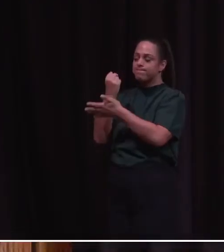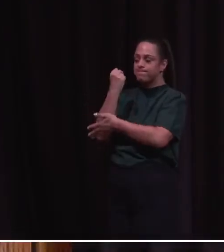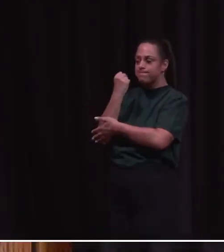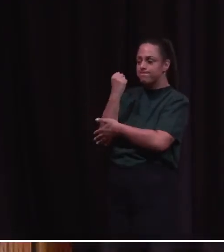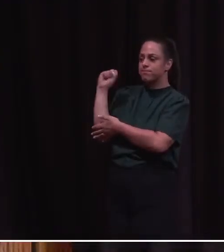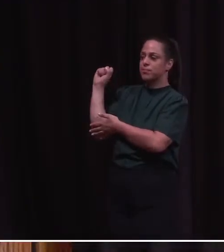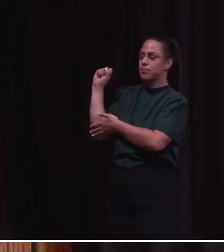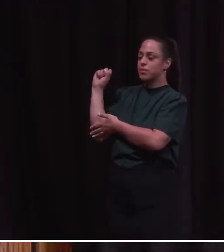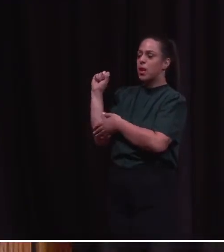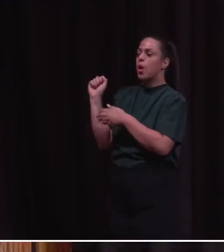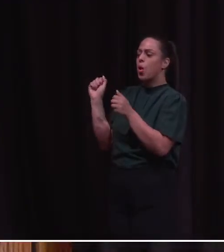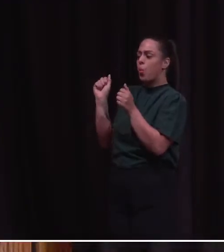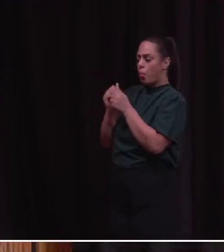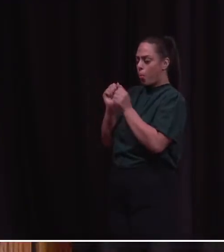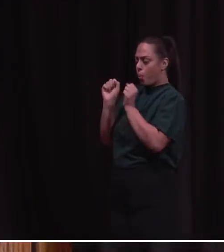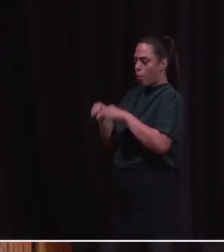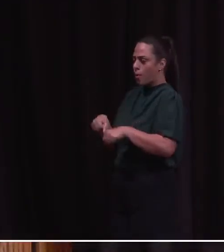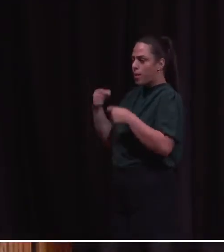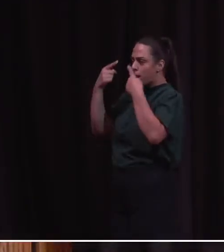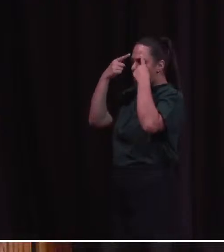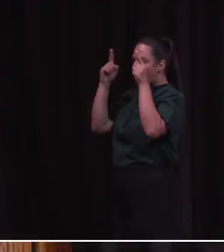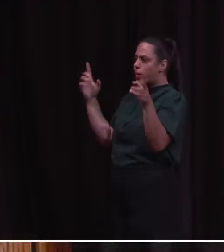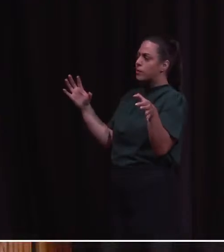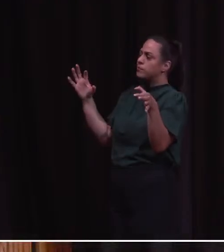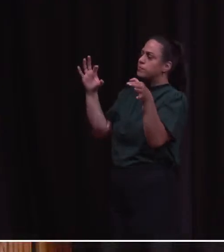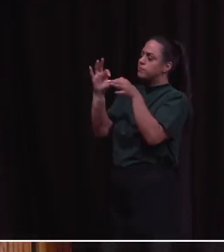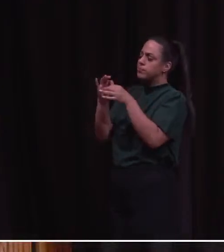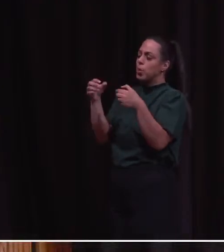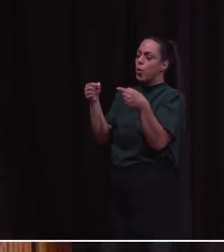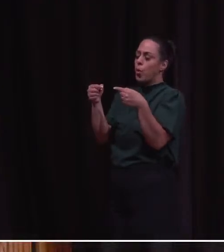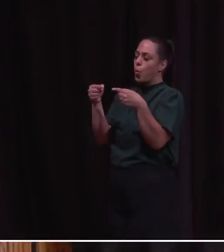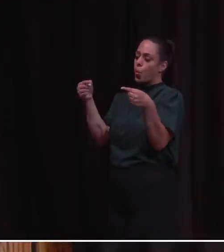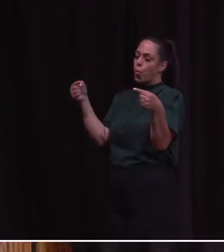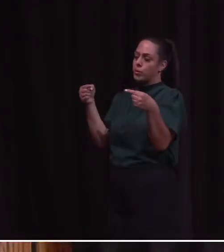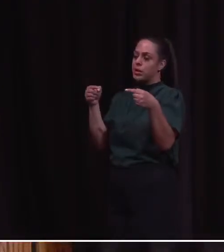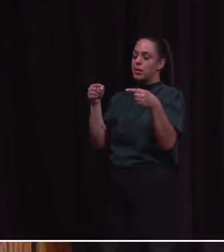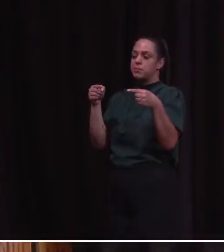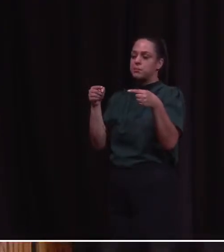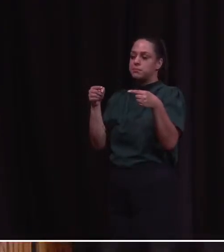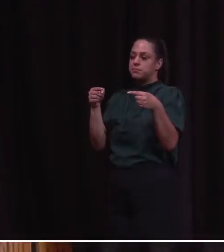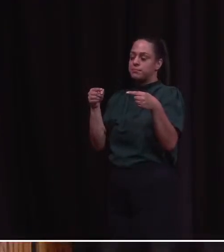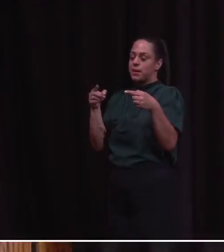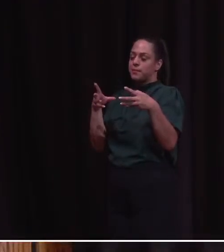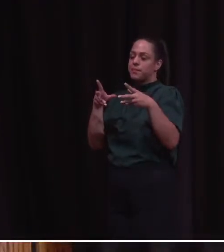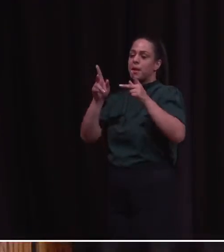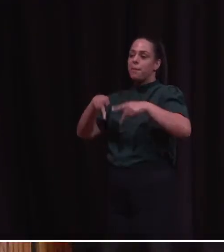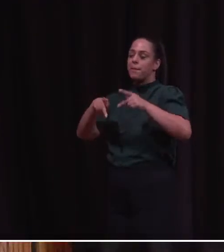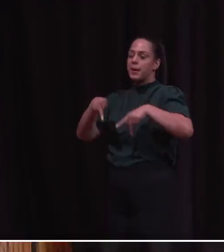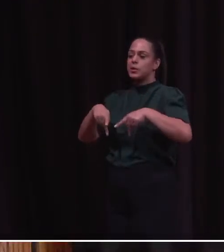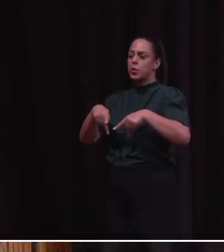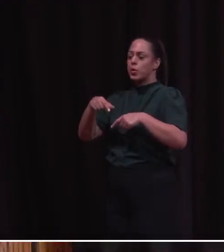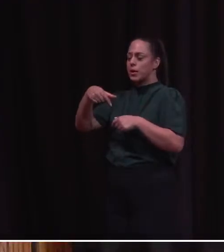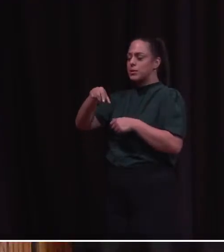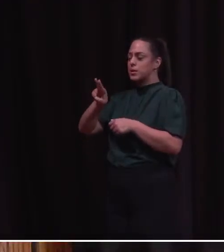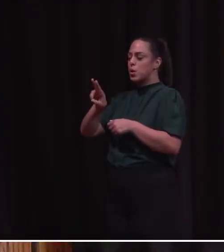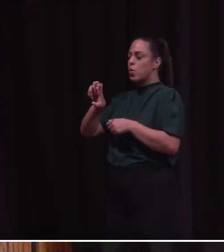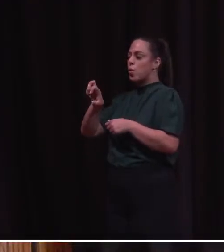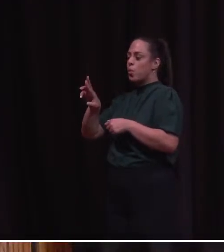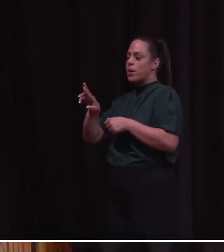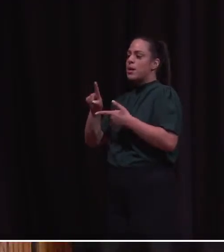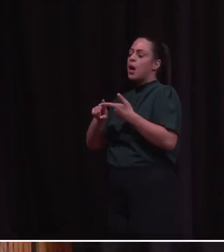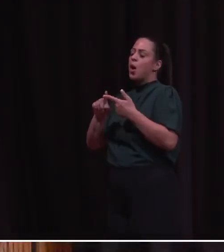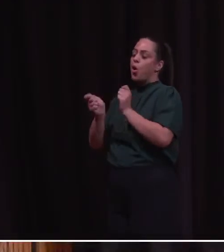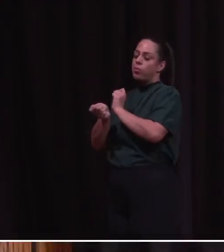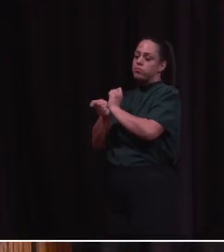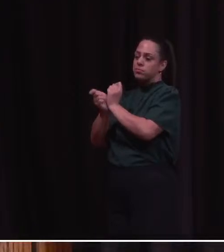non-binary, genderqueer people. Despite our differences, we have to create a struggle across